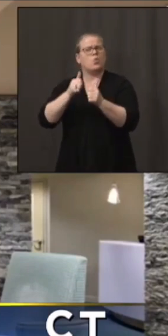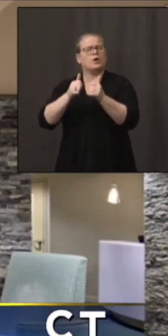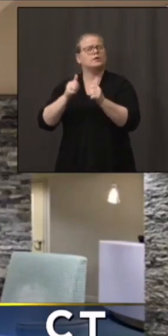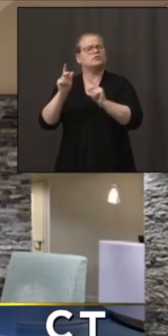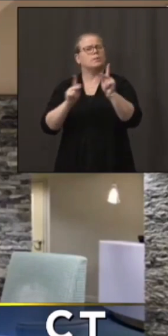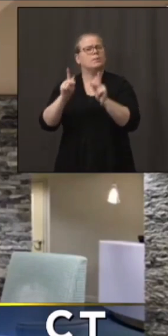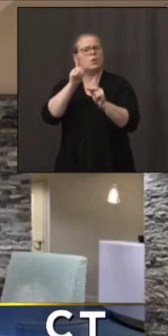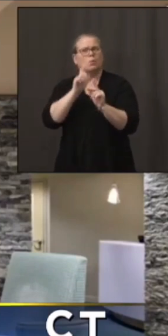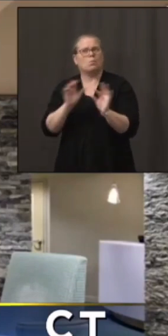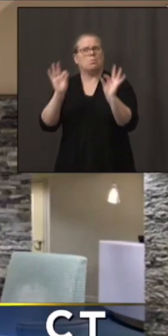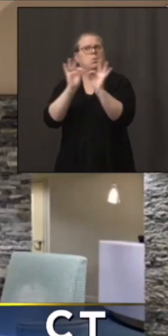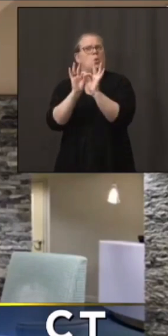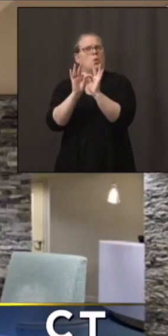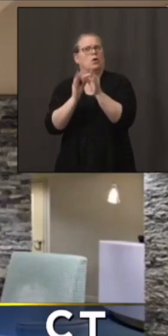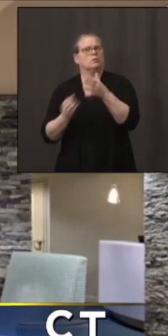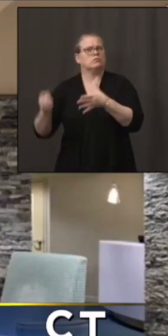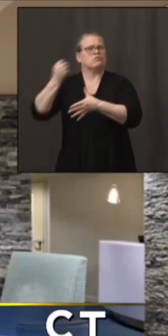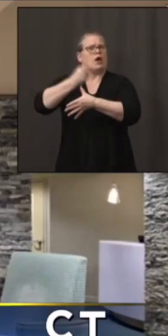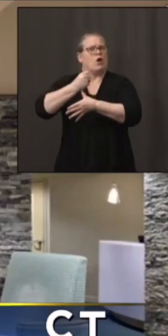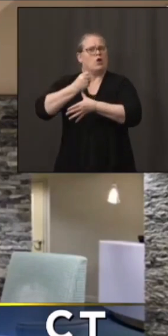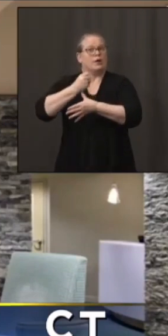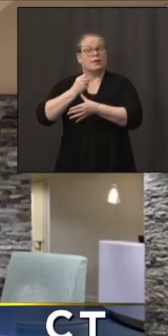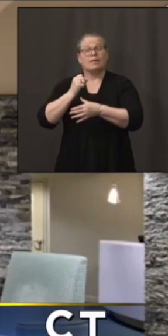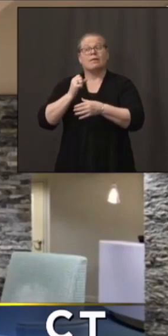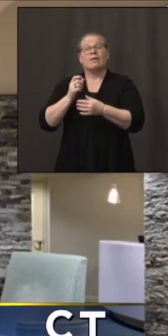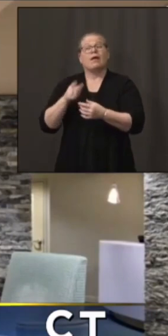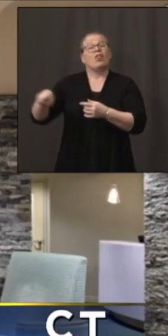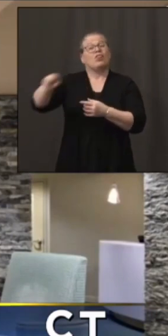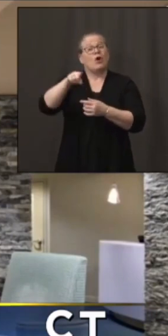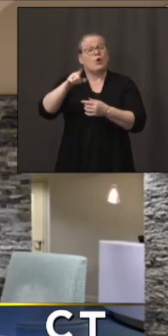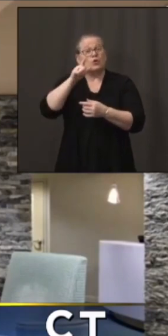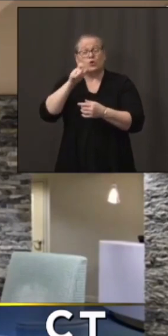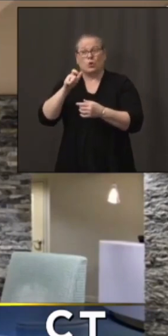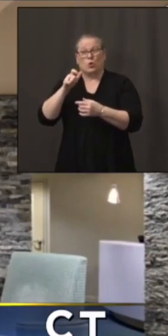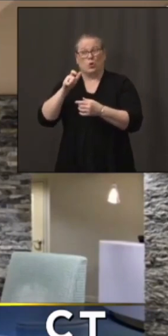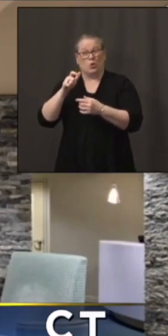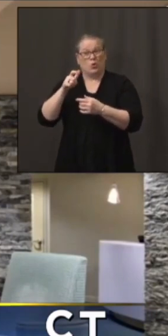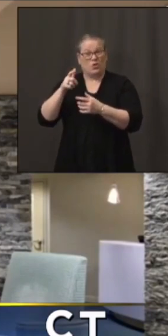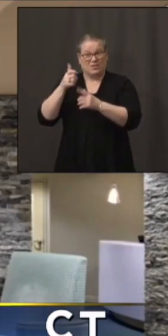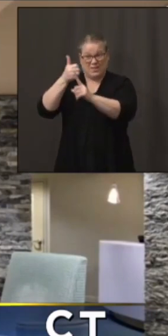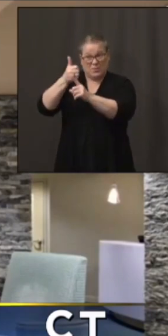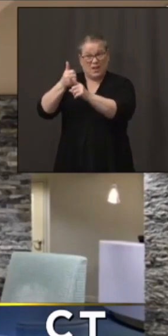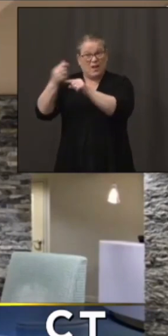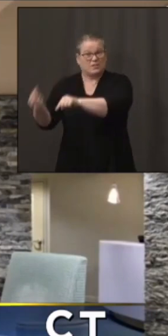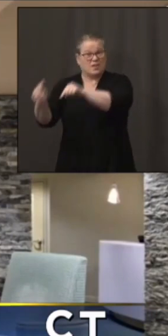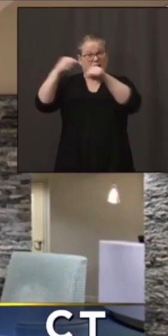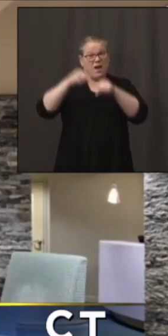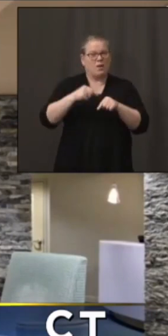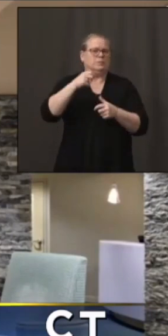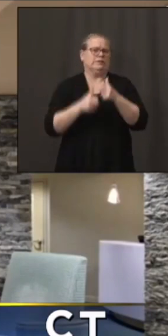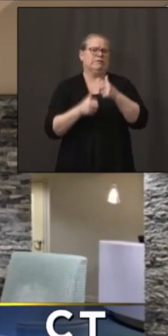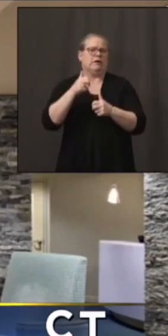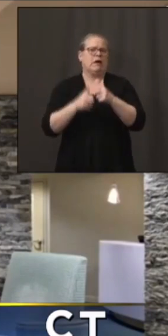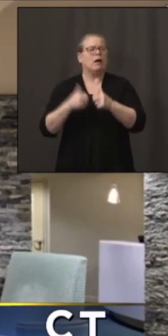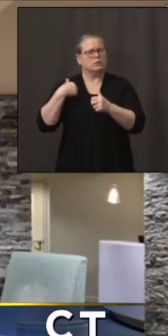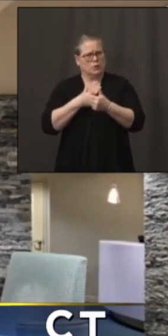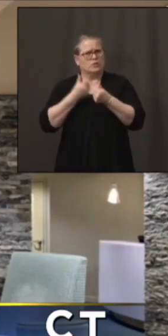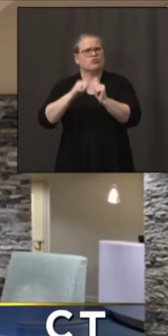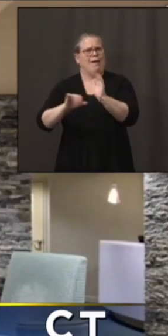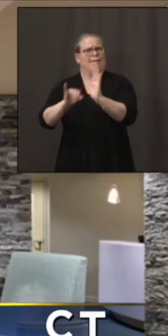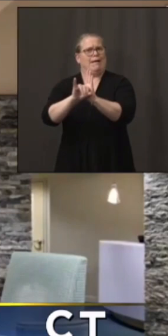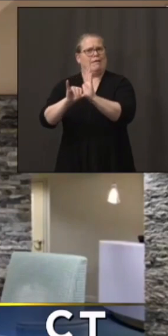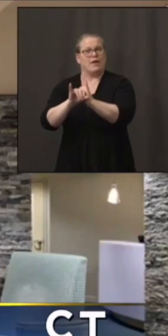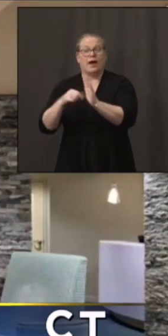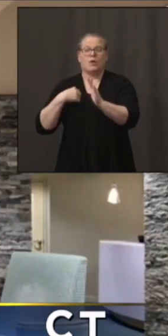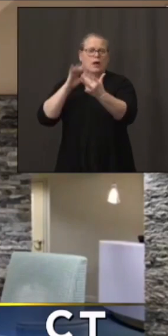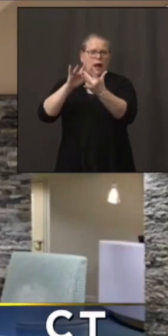especially those who will have difficulty coming to a vaccination center. We're working with our parish nurse program, our